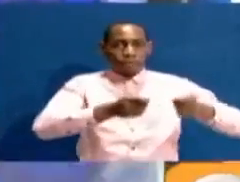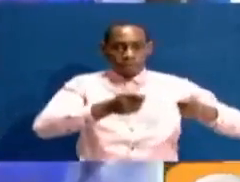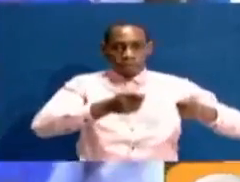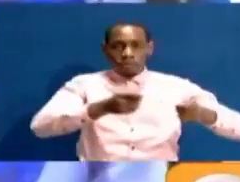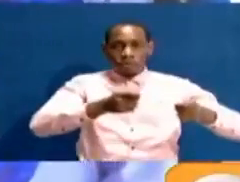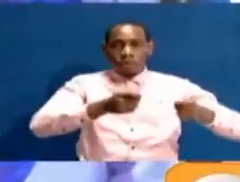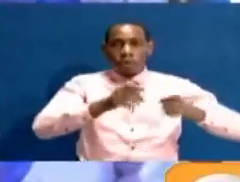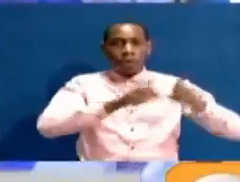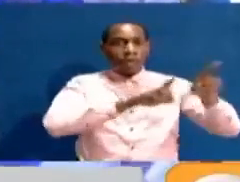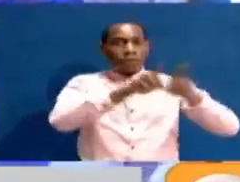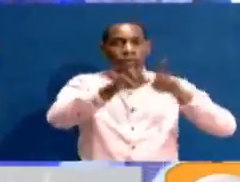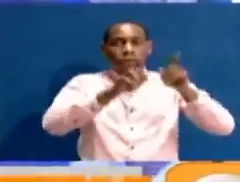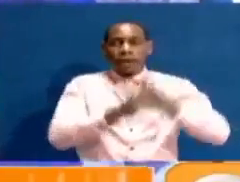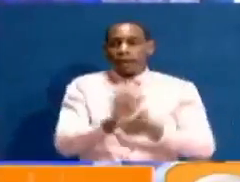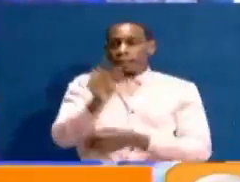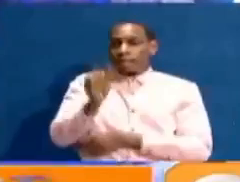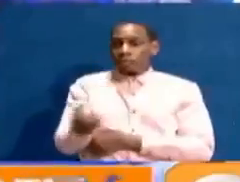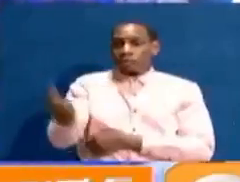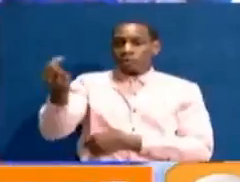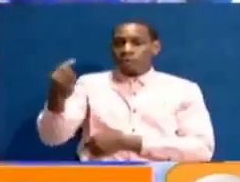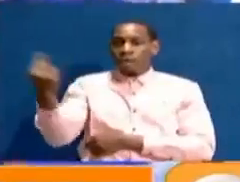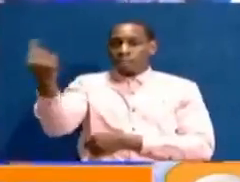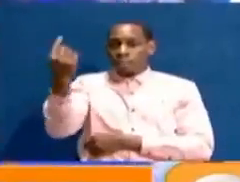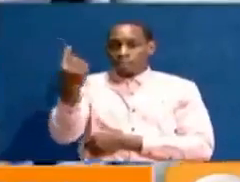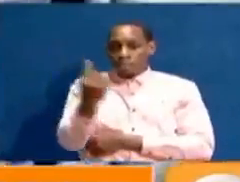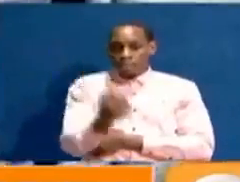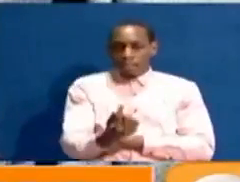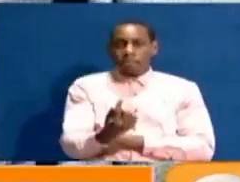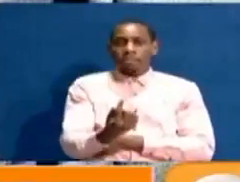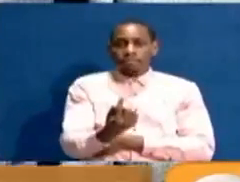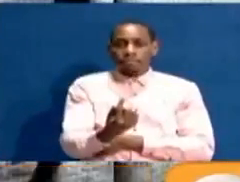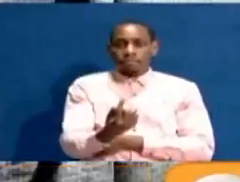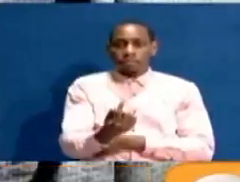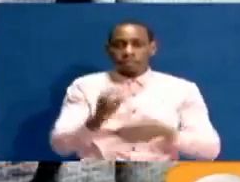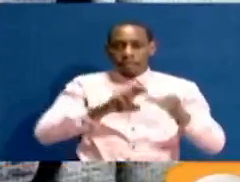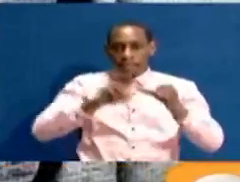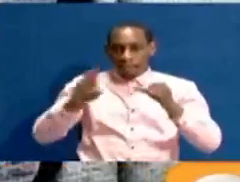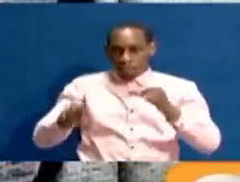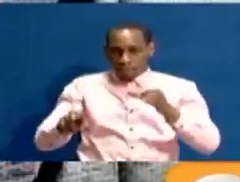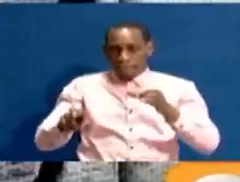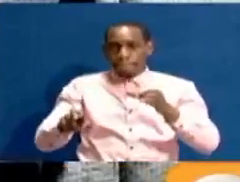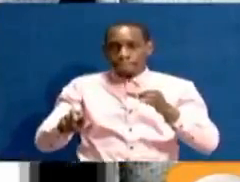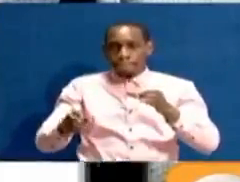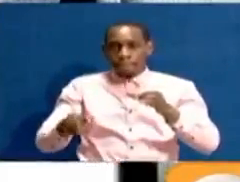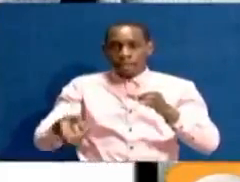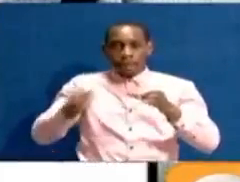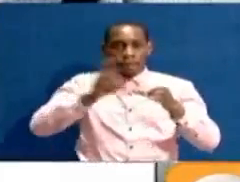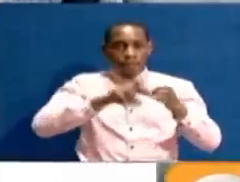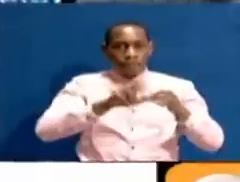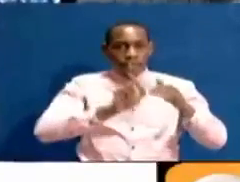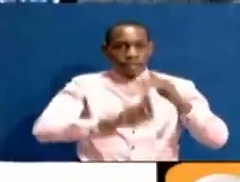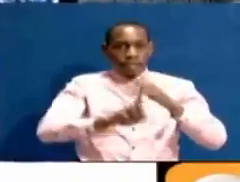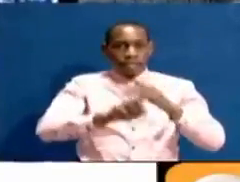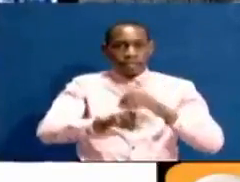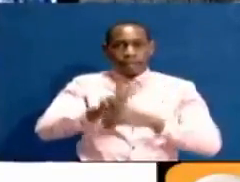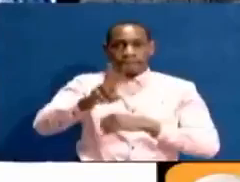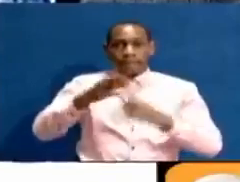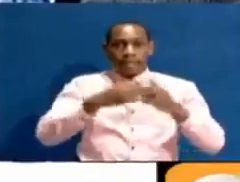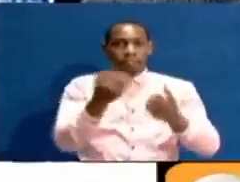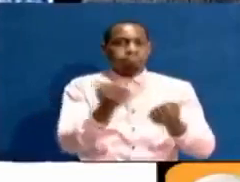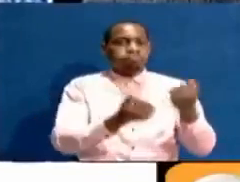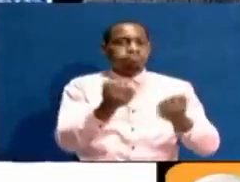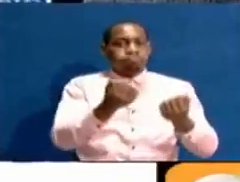wanatembea. Mtu anakuja na chopa, anashuka, anaingia ndani ya